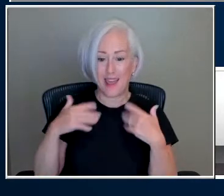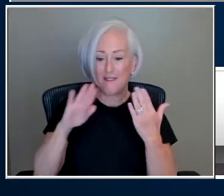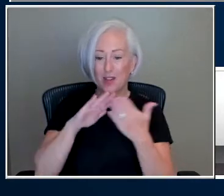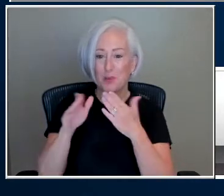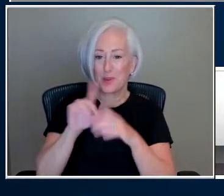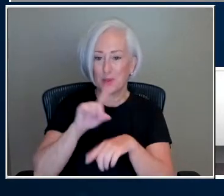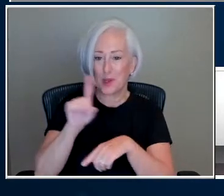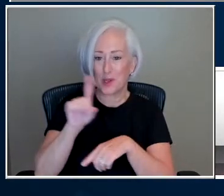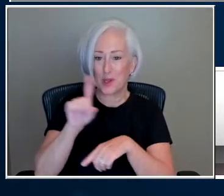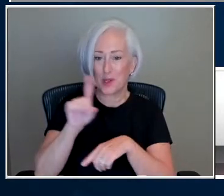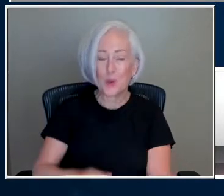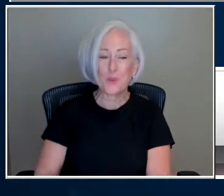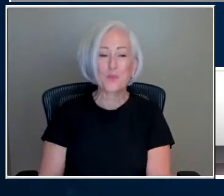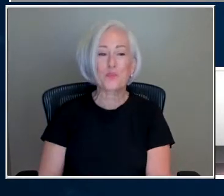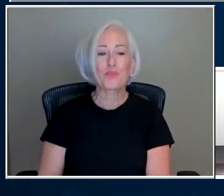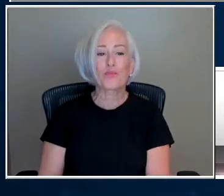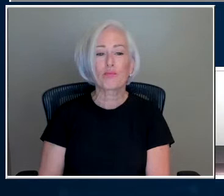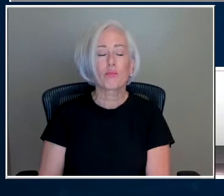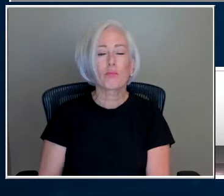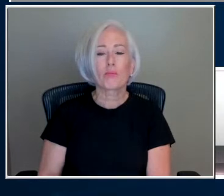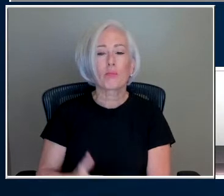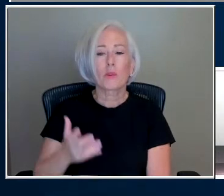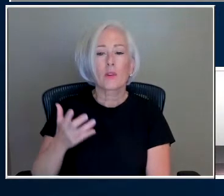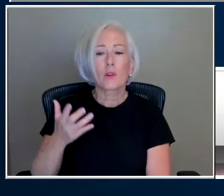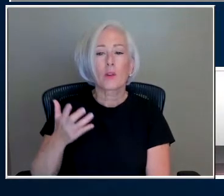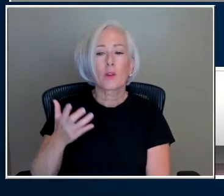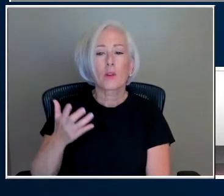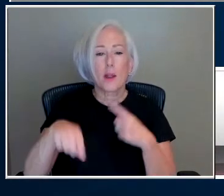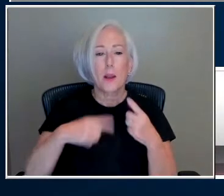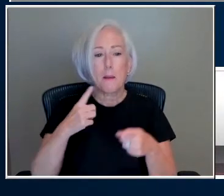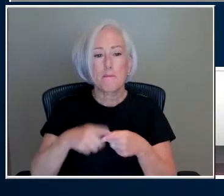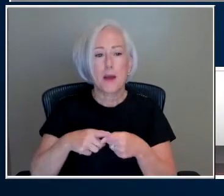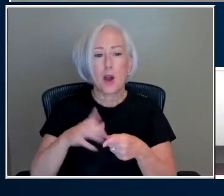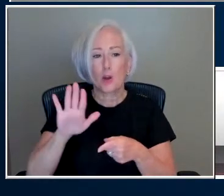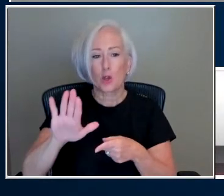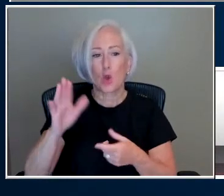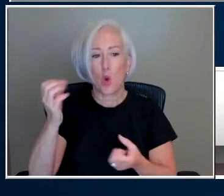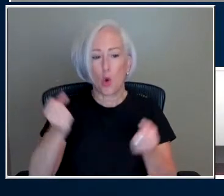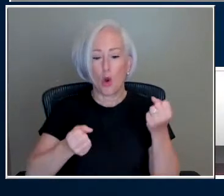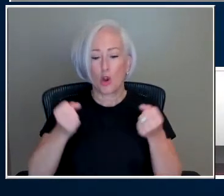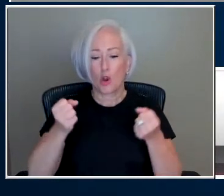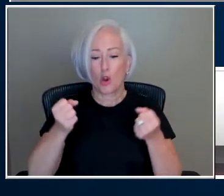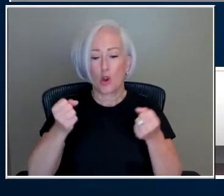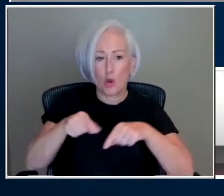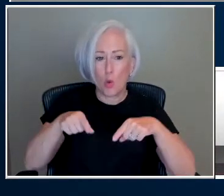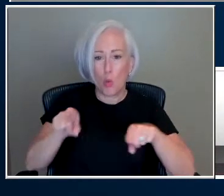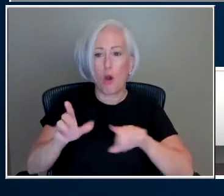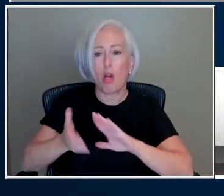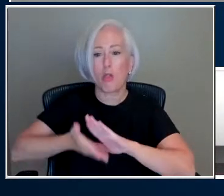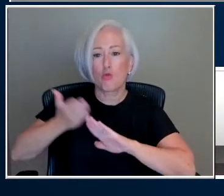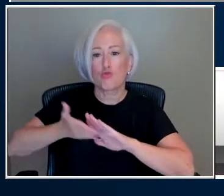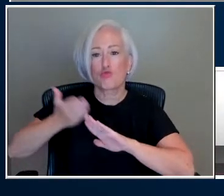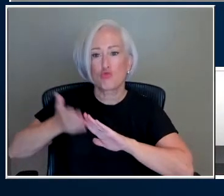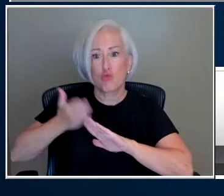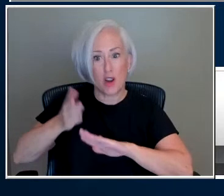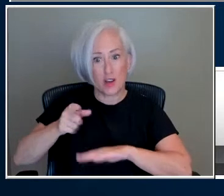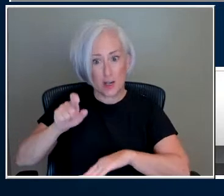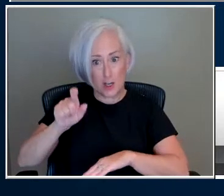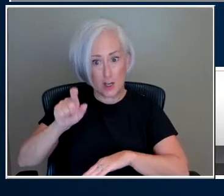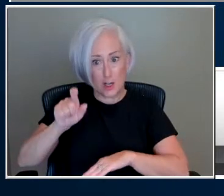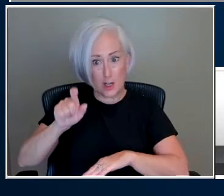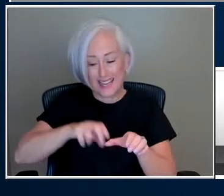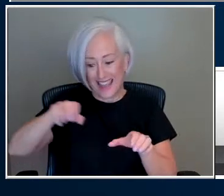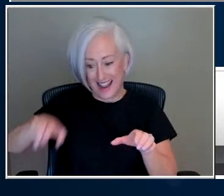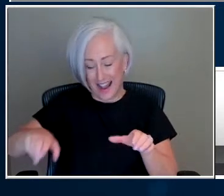What about leaving your car parked while it's running? Keeping it off when you get out of your car, does that